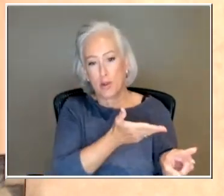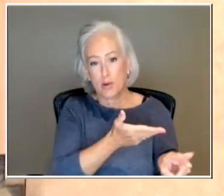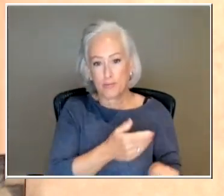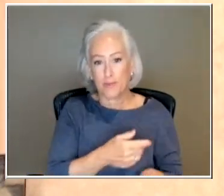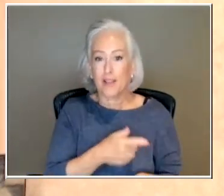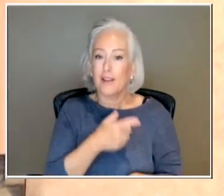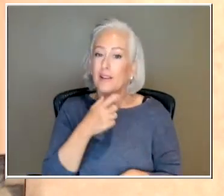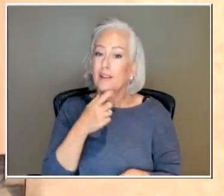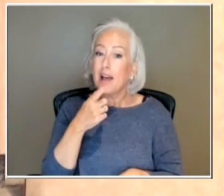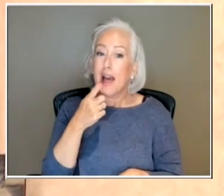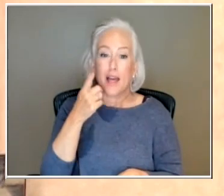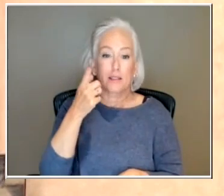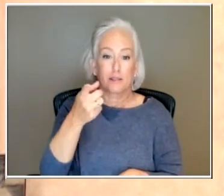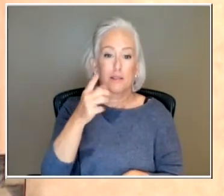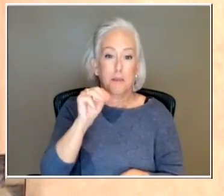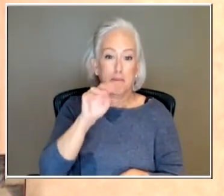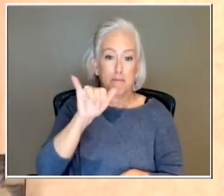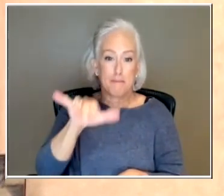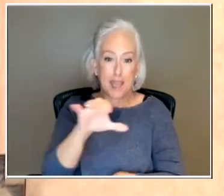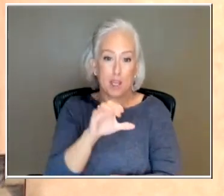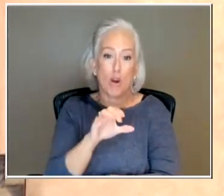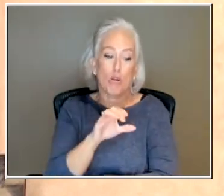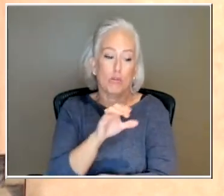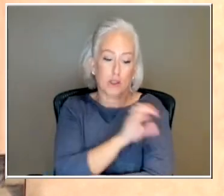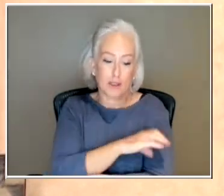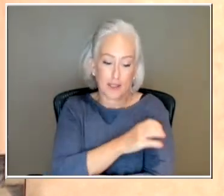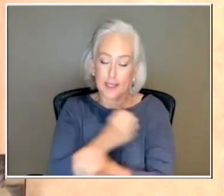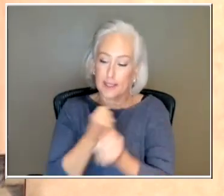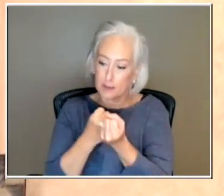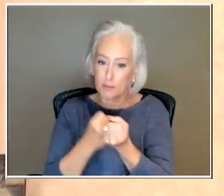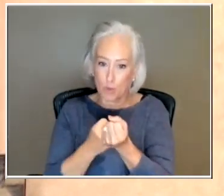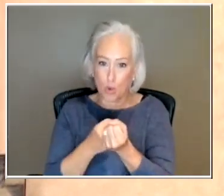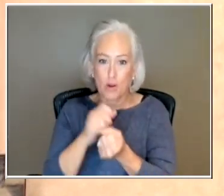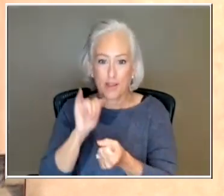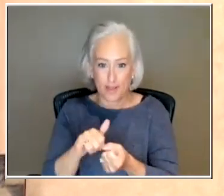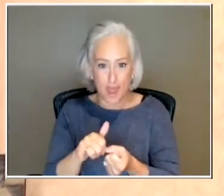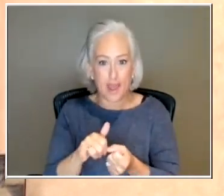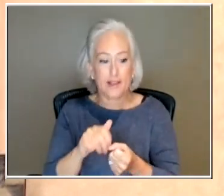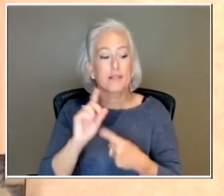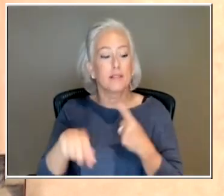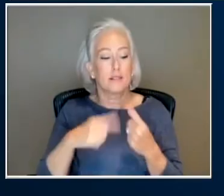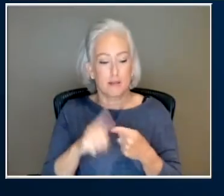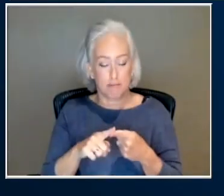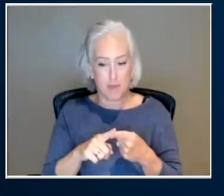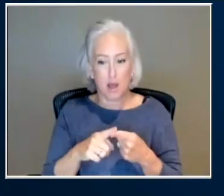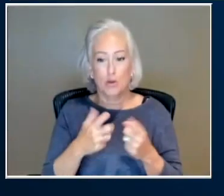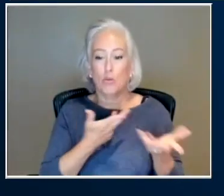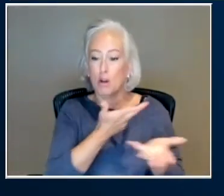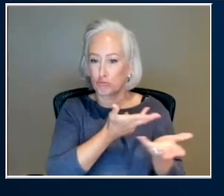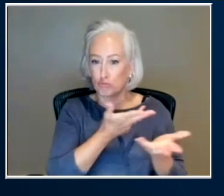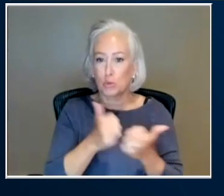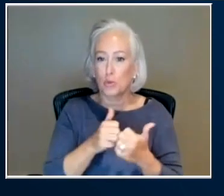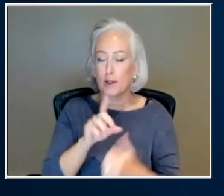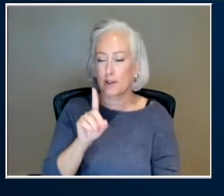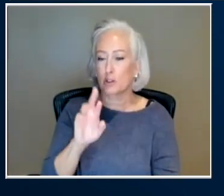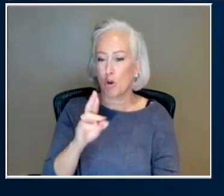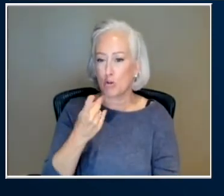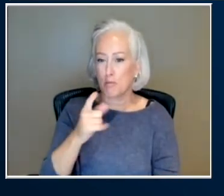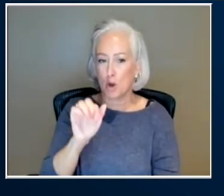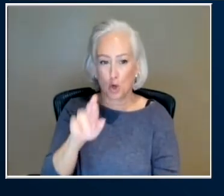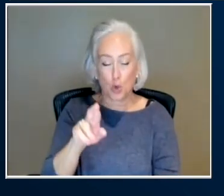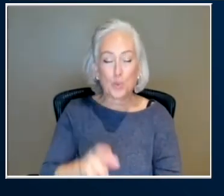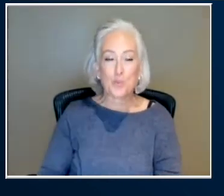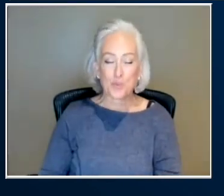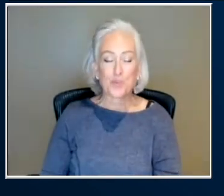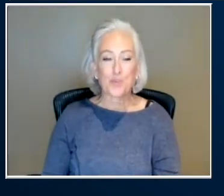supported the whole discussion that I had with Dr. Parker about my route for getting treatment. As they should, as they should. And I